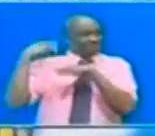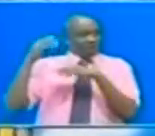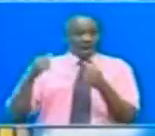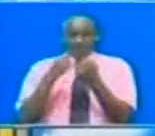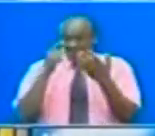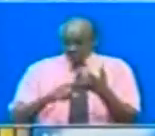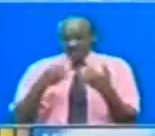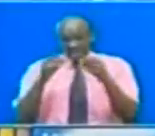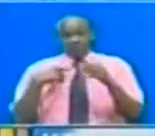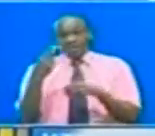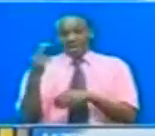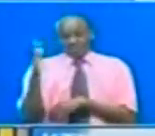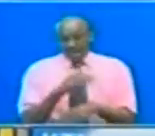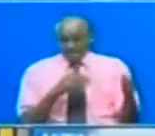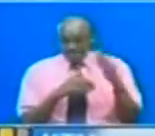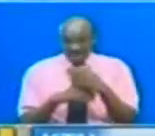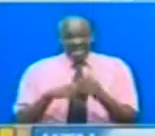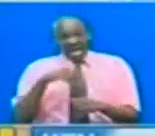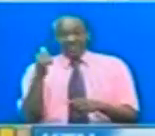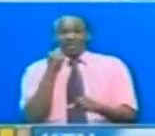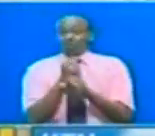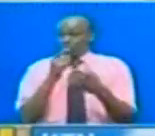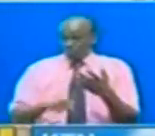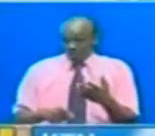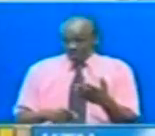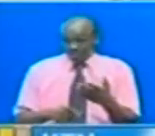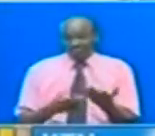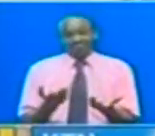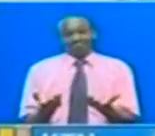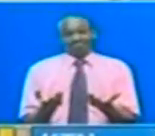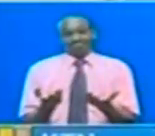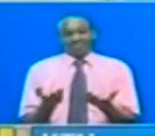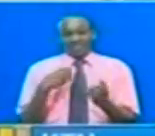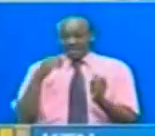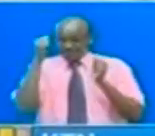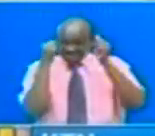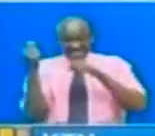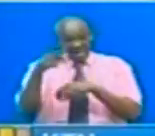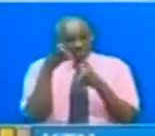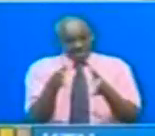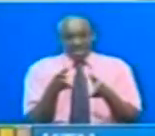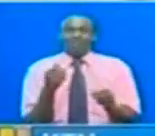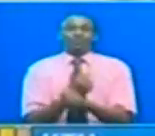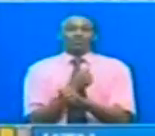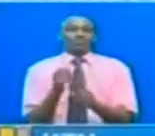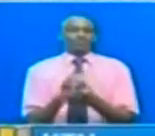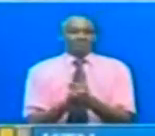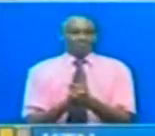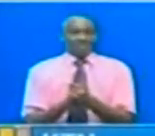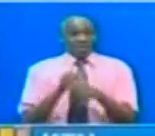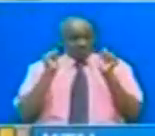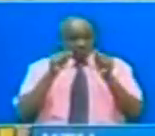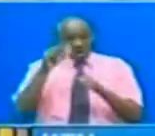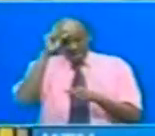have been criticized by leaders, with some even calling for the withdrawal of the military that is involved in mopping up illegal firearms. Will the government get